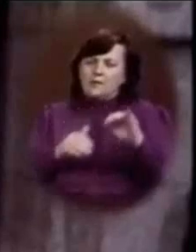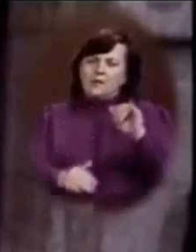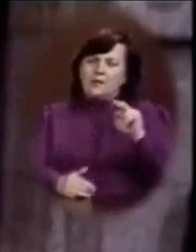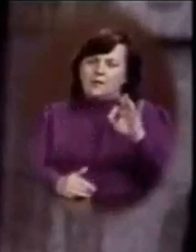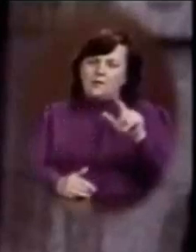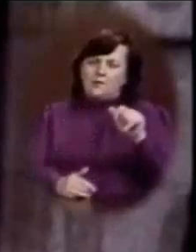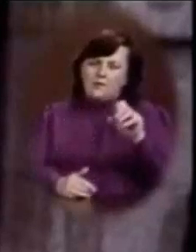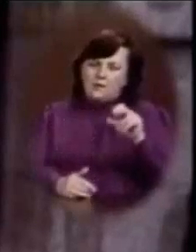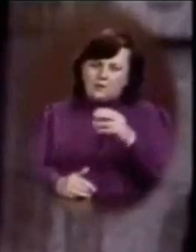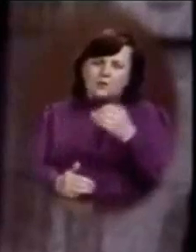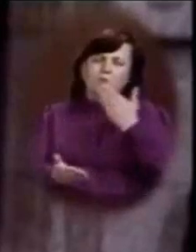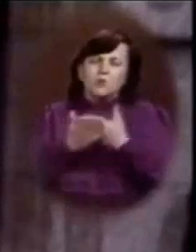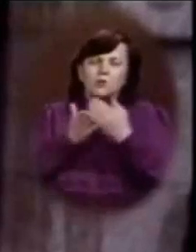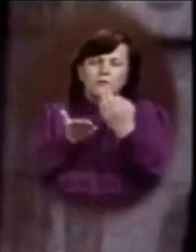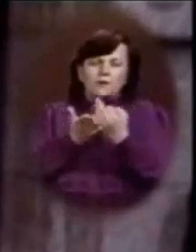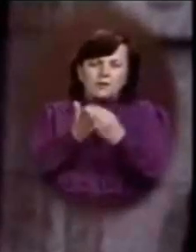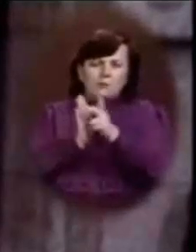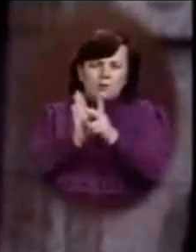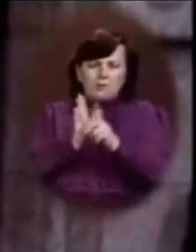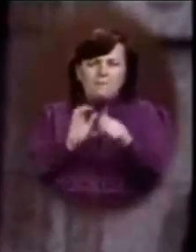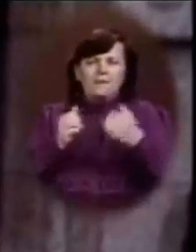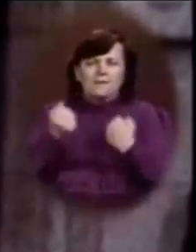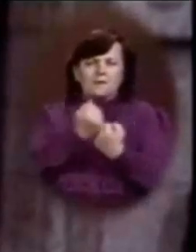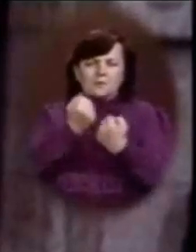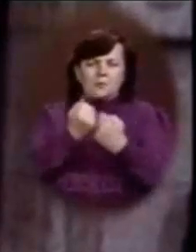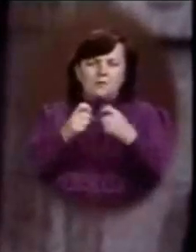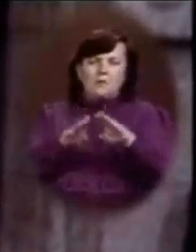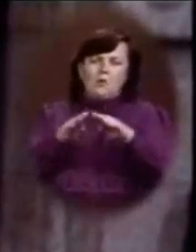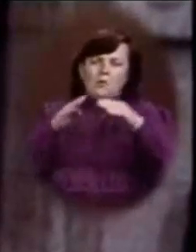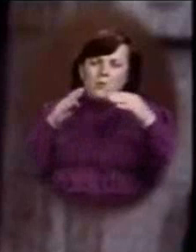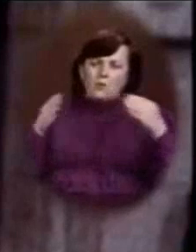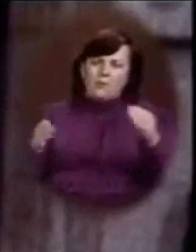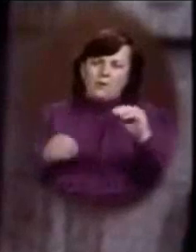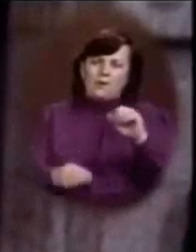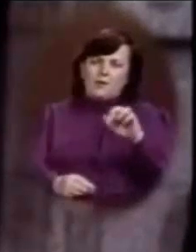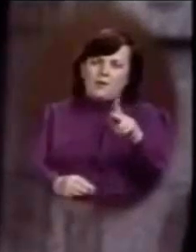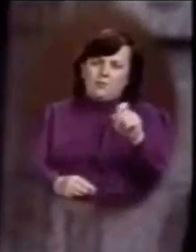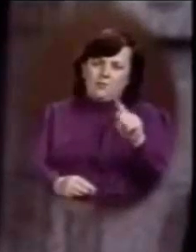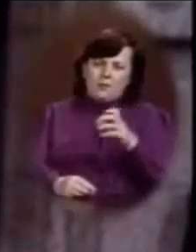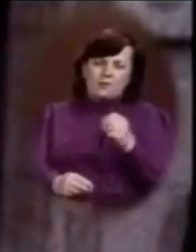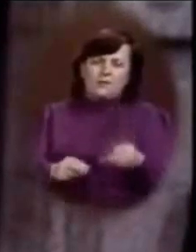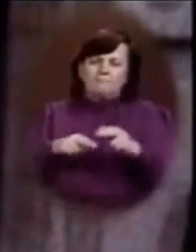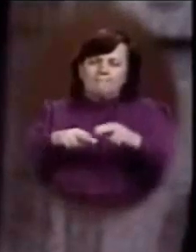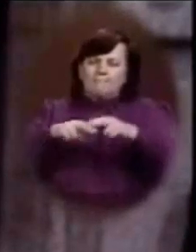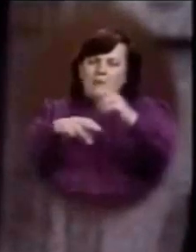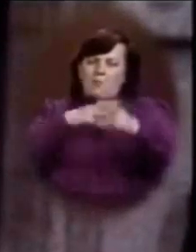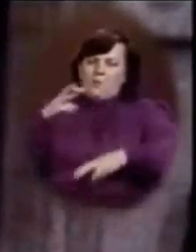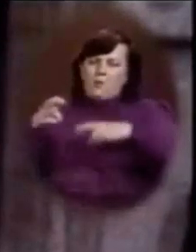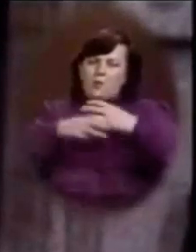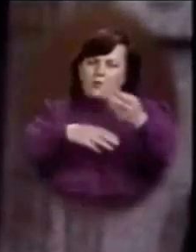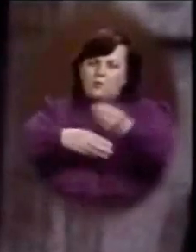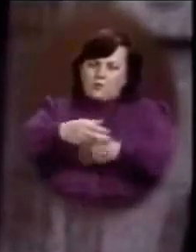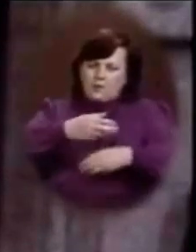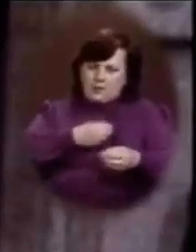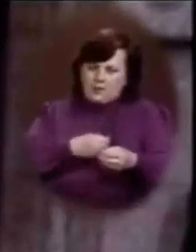need to be supported by open markets and flourishing world trade. Here too, the Toronto Summit took